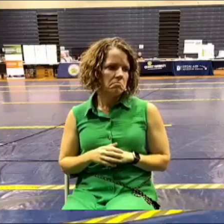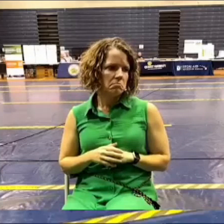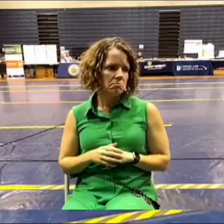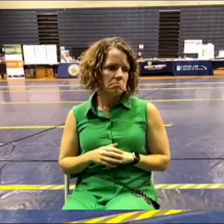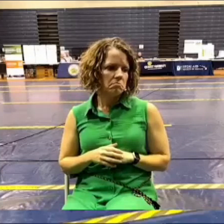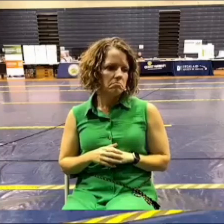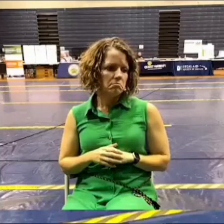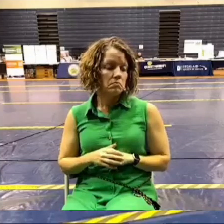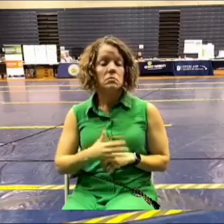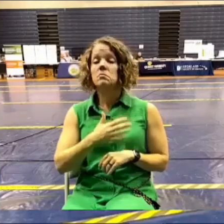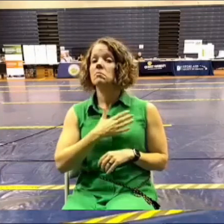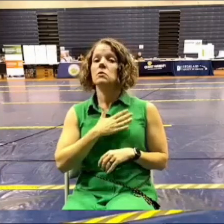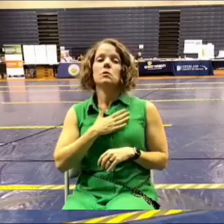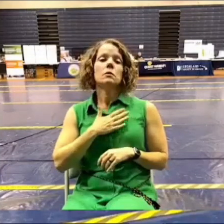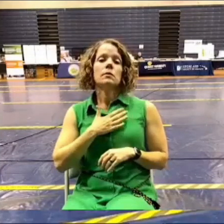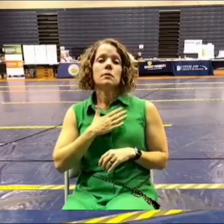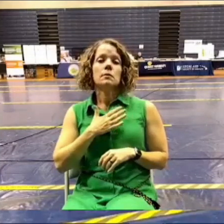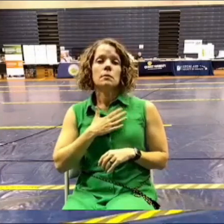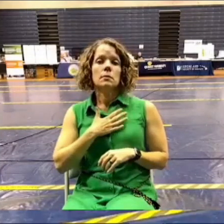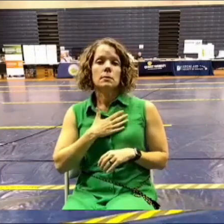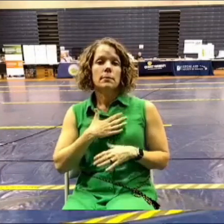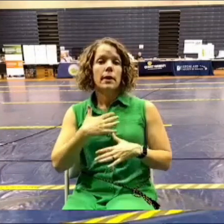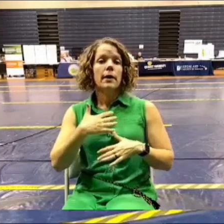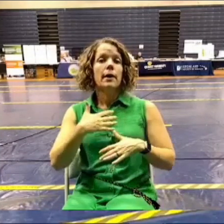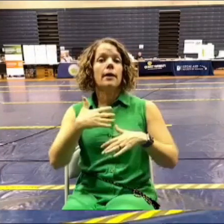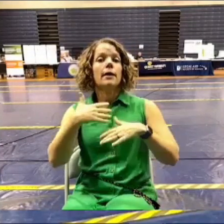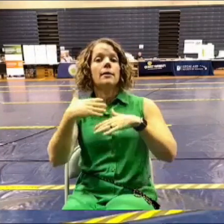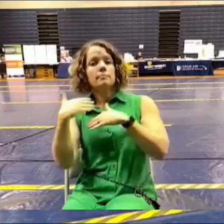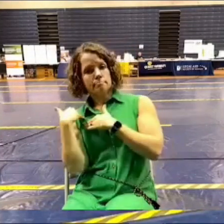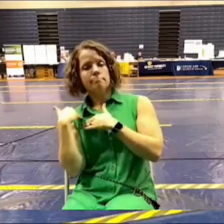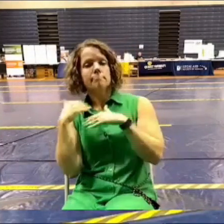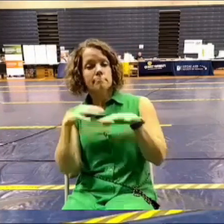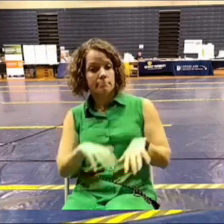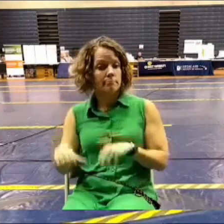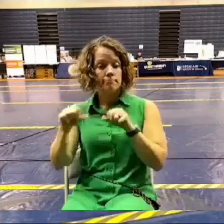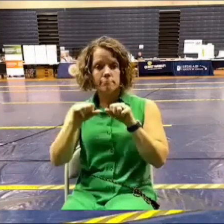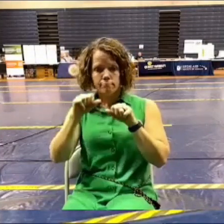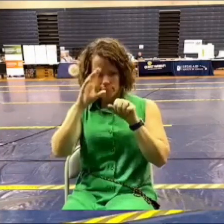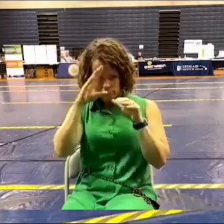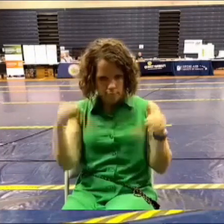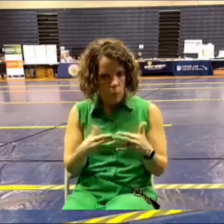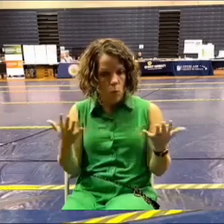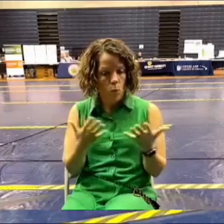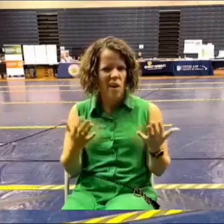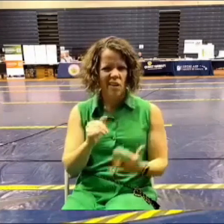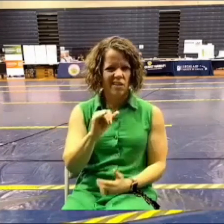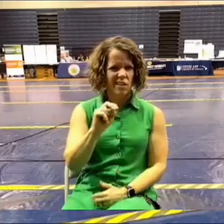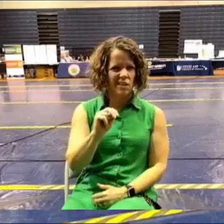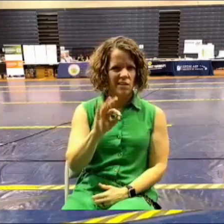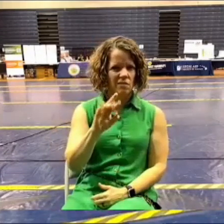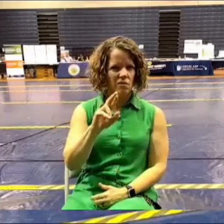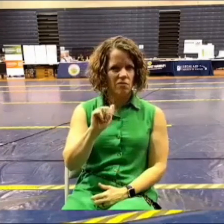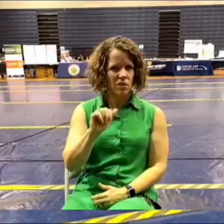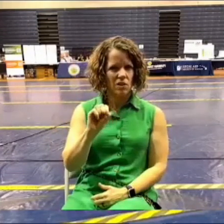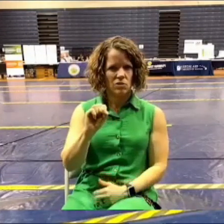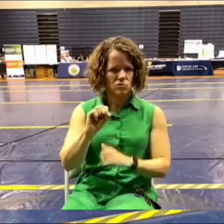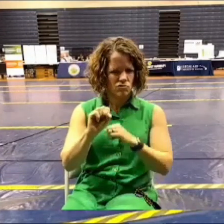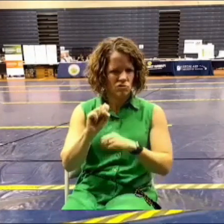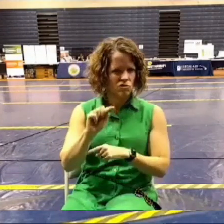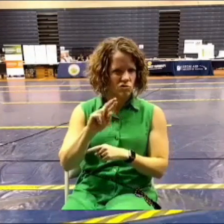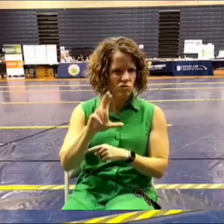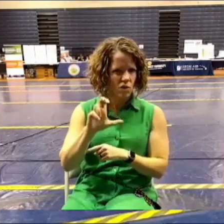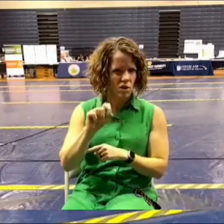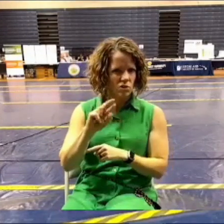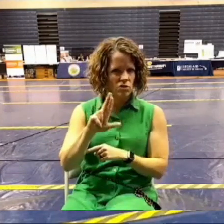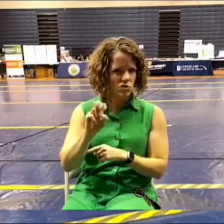it's infrastructure is the bucket that I'm going to be moving into, okay? And I hope that any idea or thoughts that